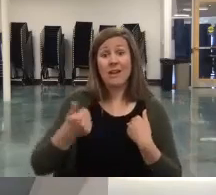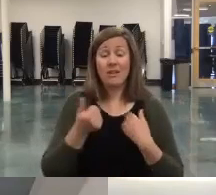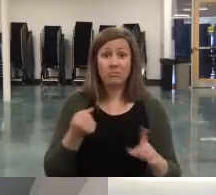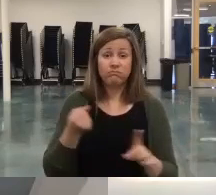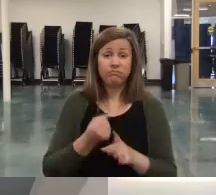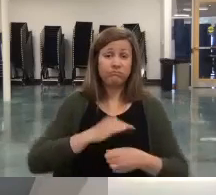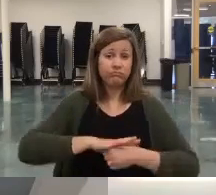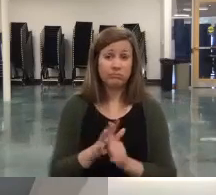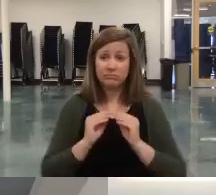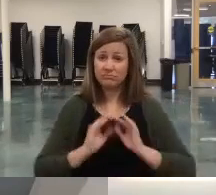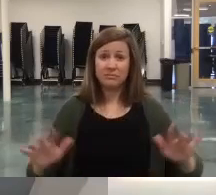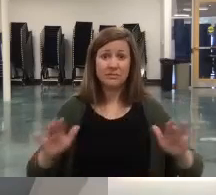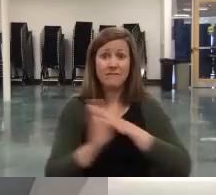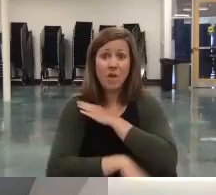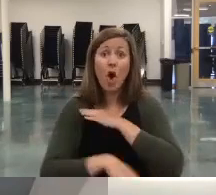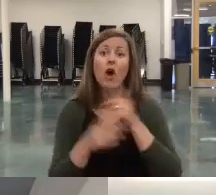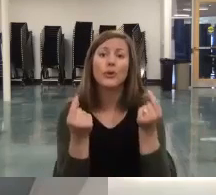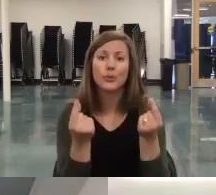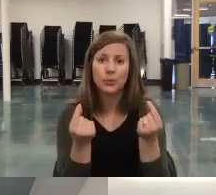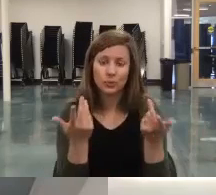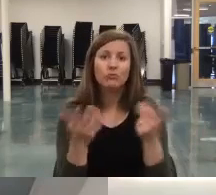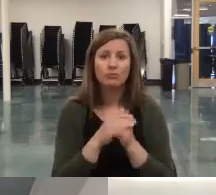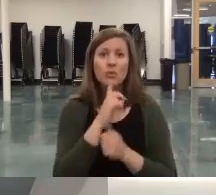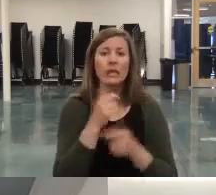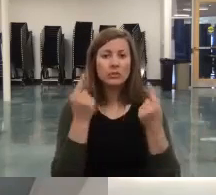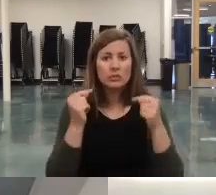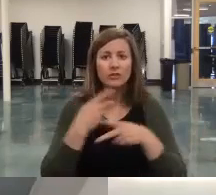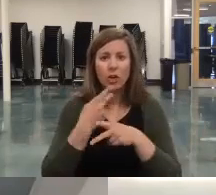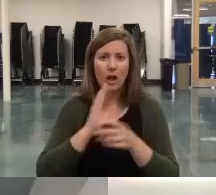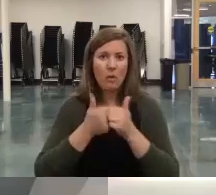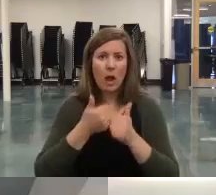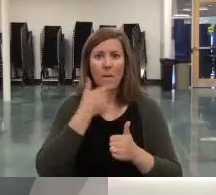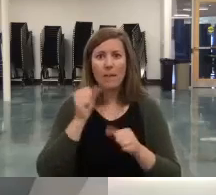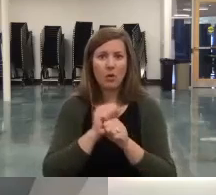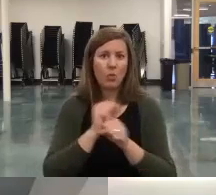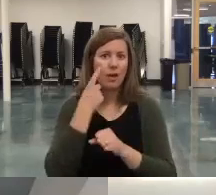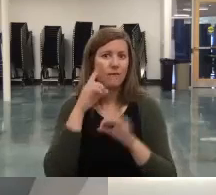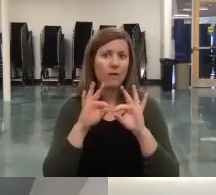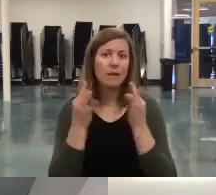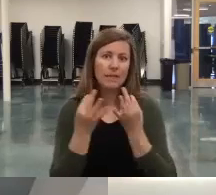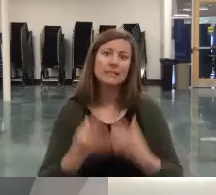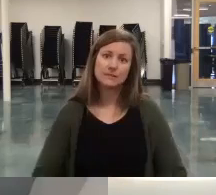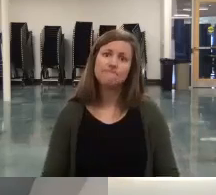fall, what will we do? What will make this work for families?